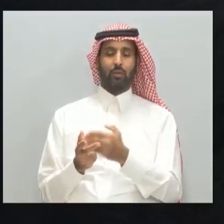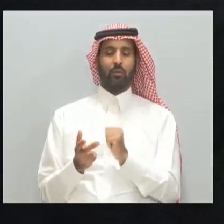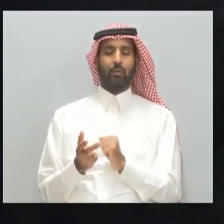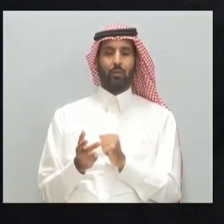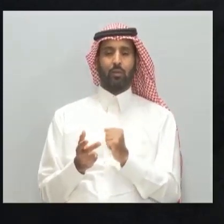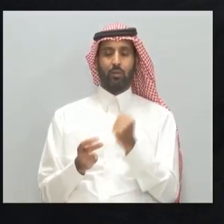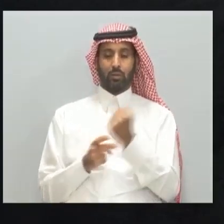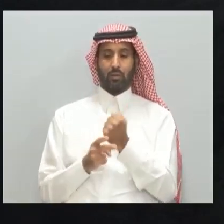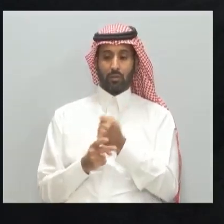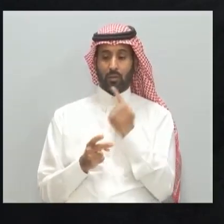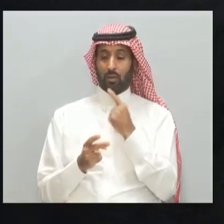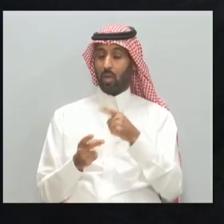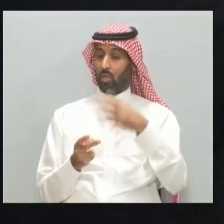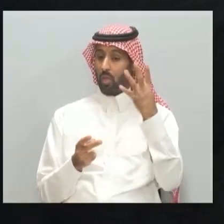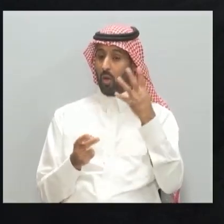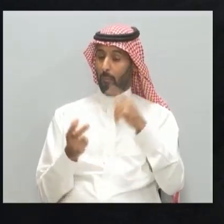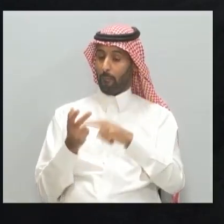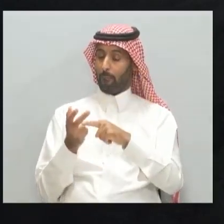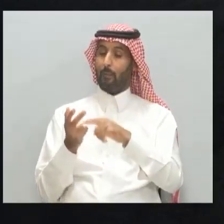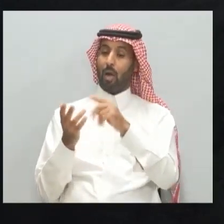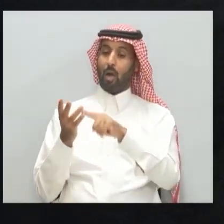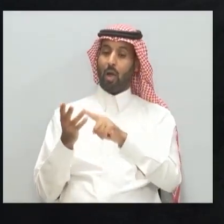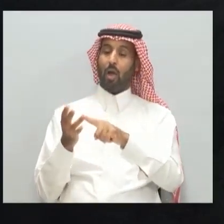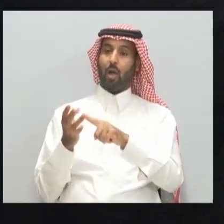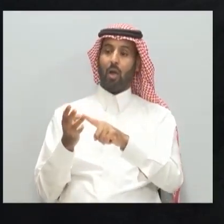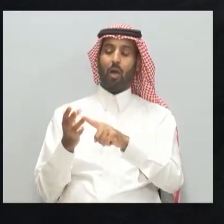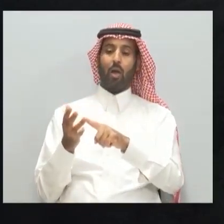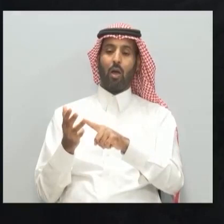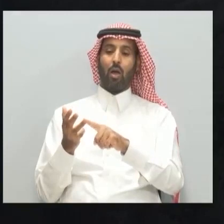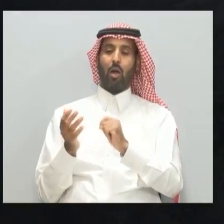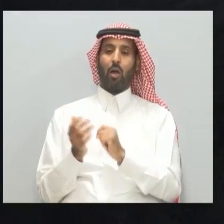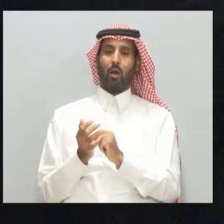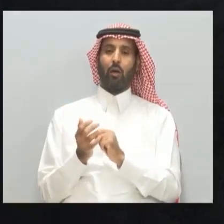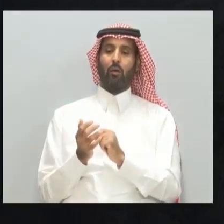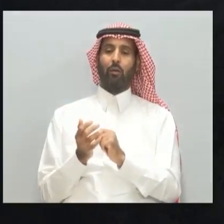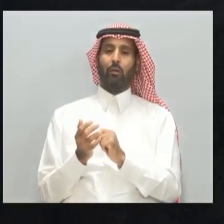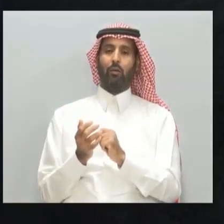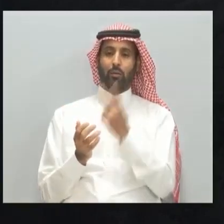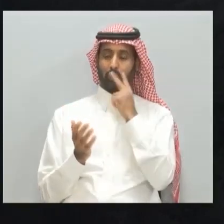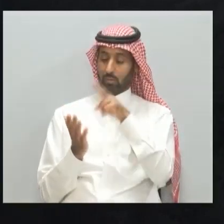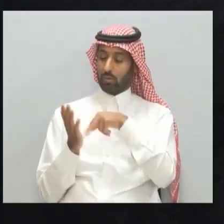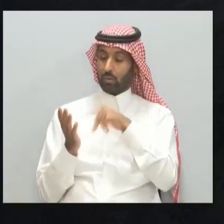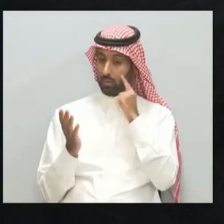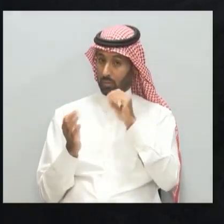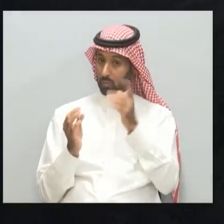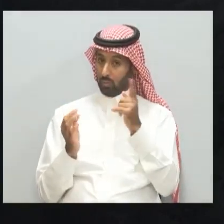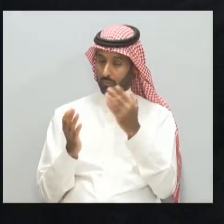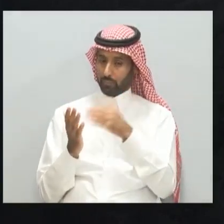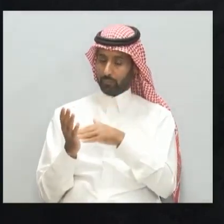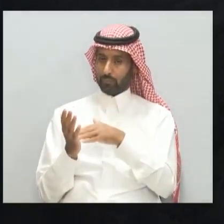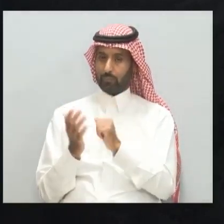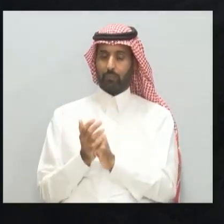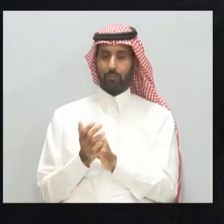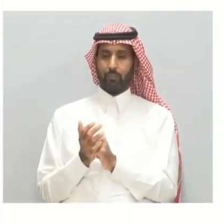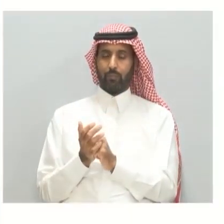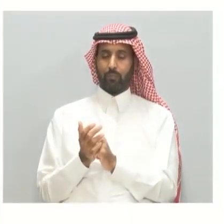arborist. What about the fourth paragraph or paragraph number four? You can read it quickly.